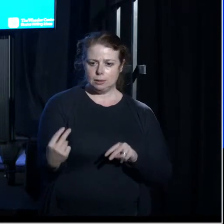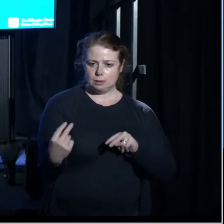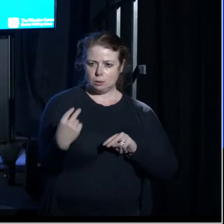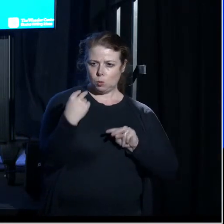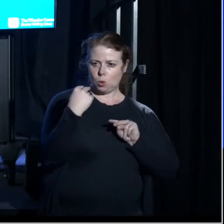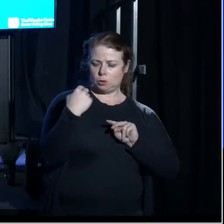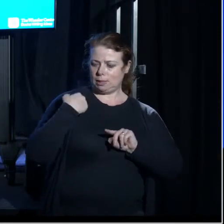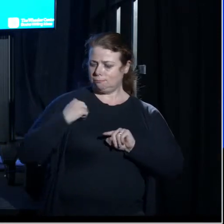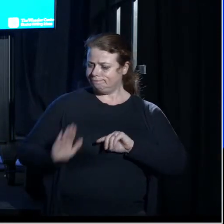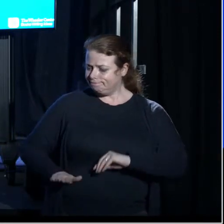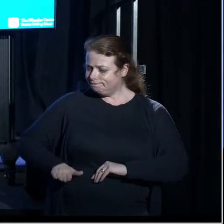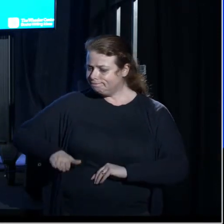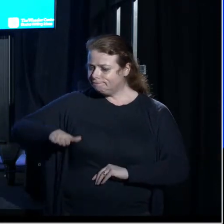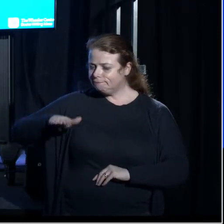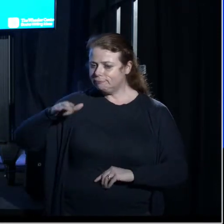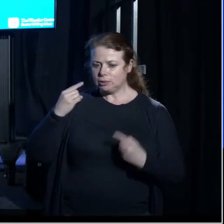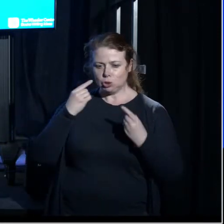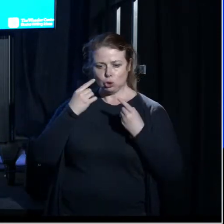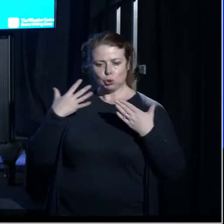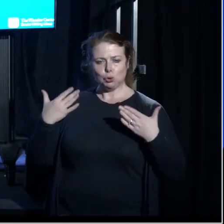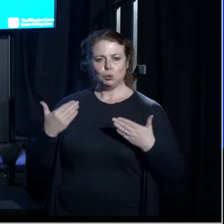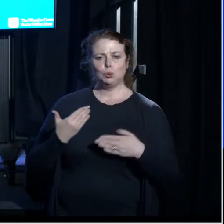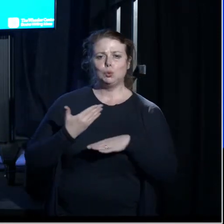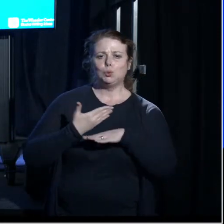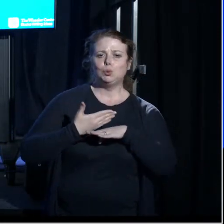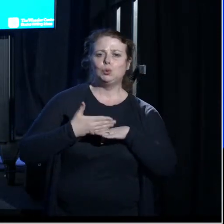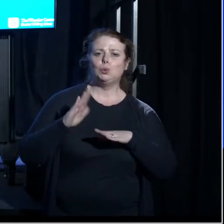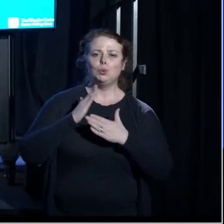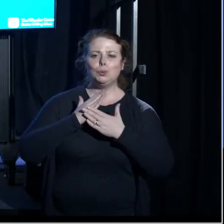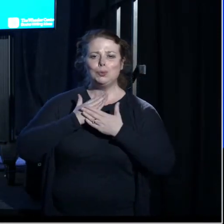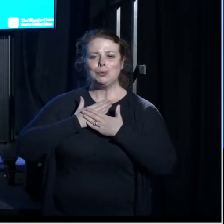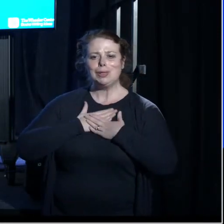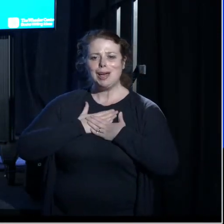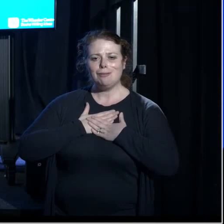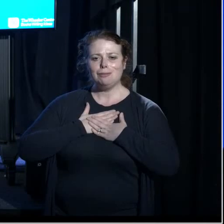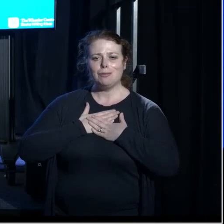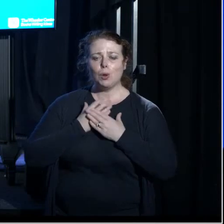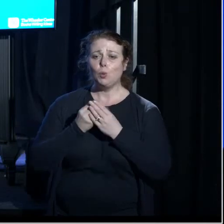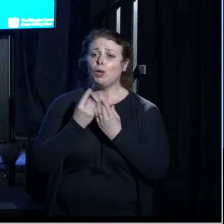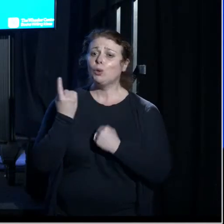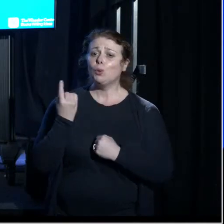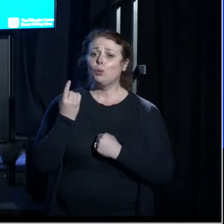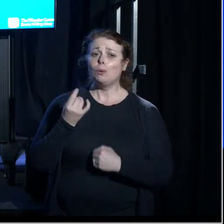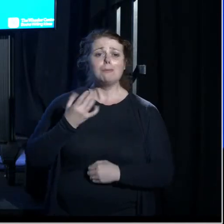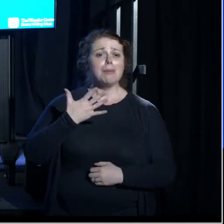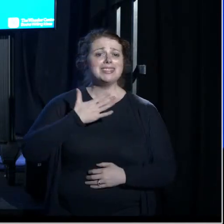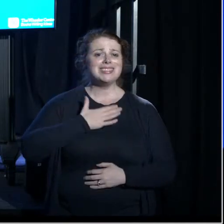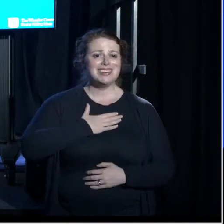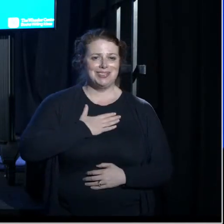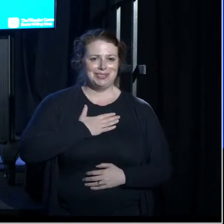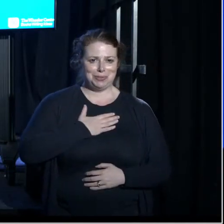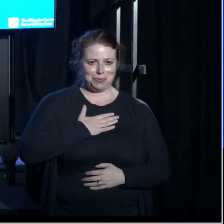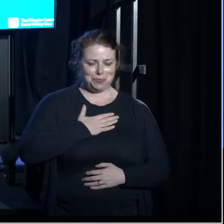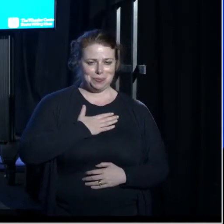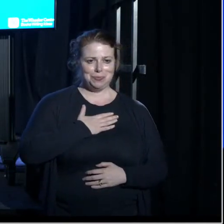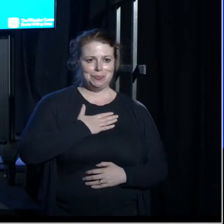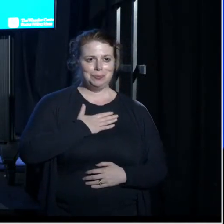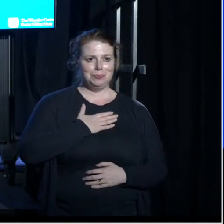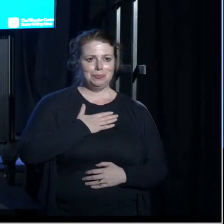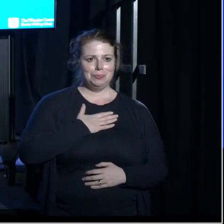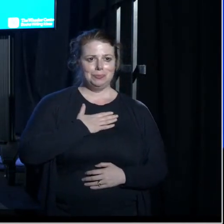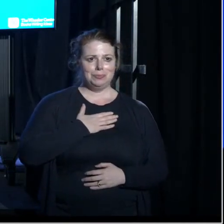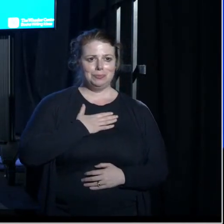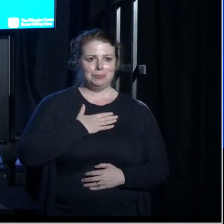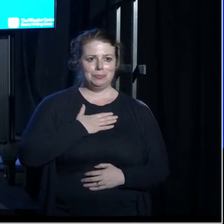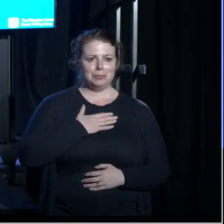and shimmer in this new light of love. It is with myself that I'm in love. I have removed